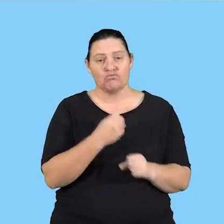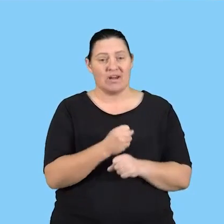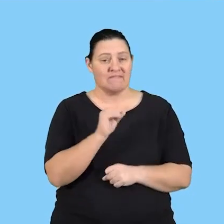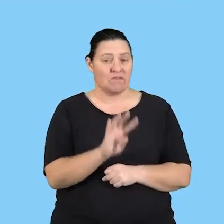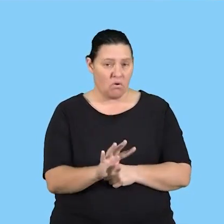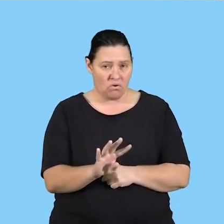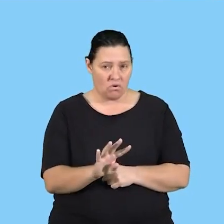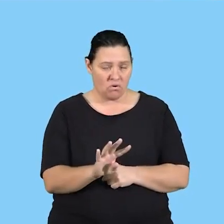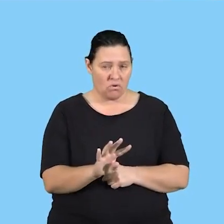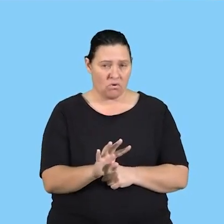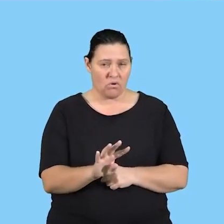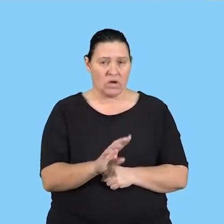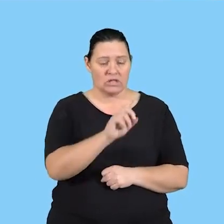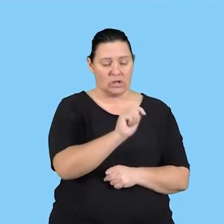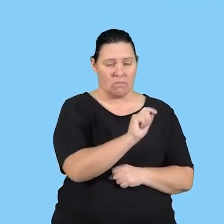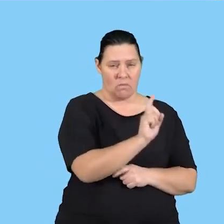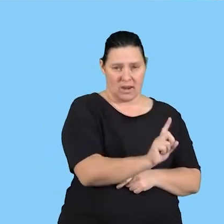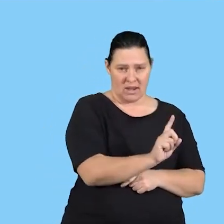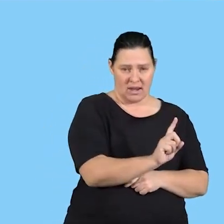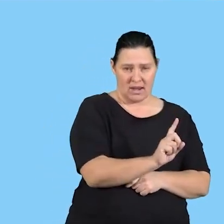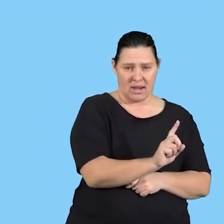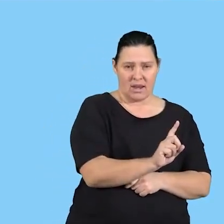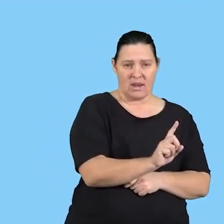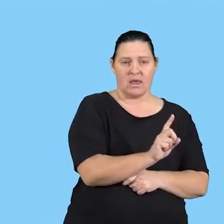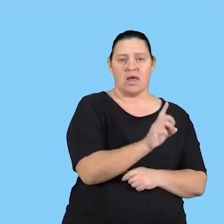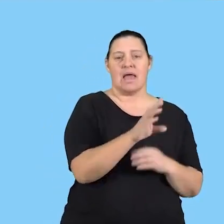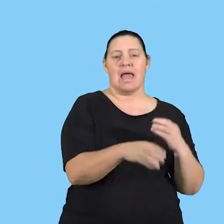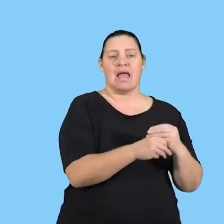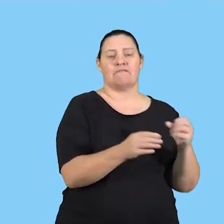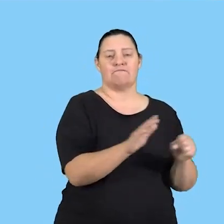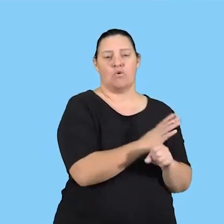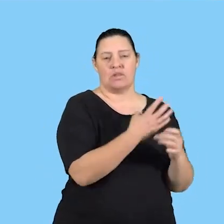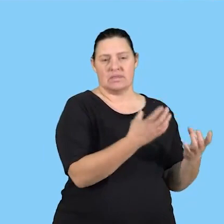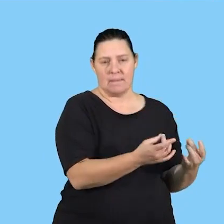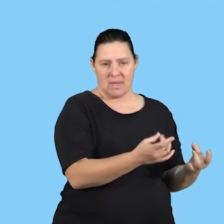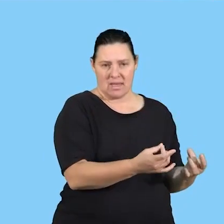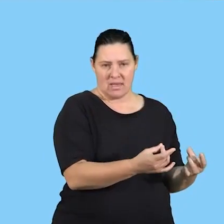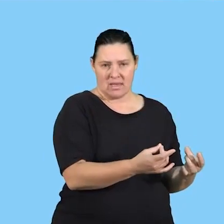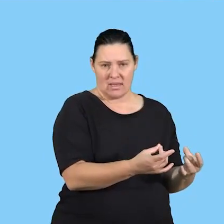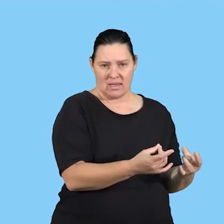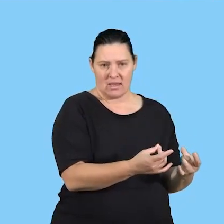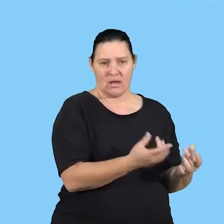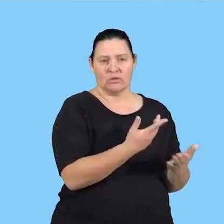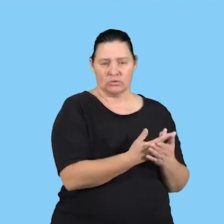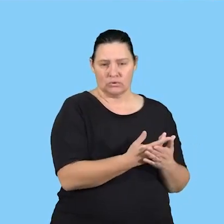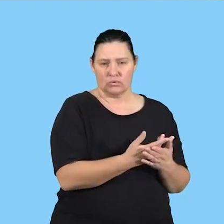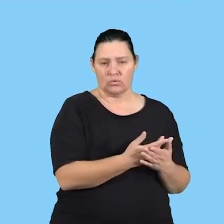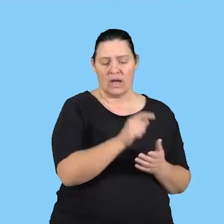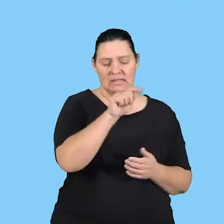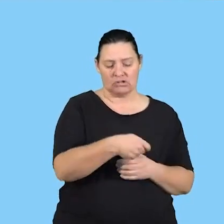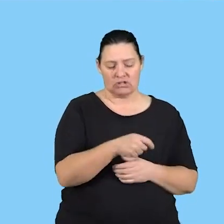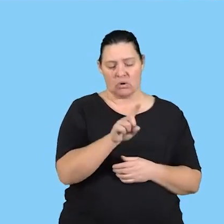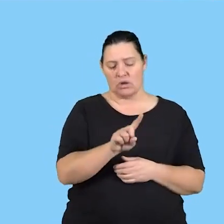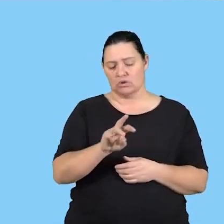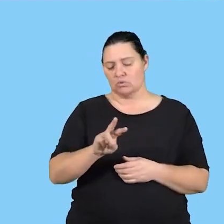4 colleagues, in term 1, we are adding whole numbers to at least 3-digit whole numbers. That